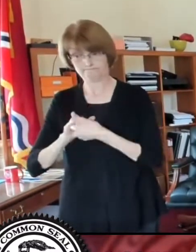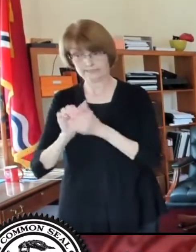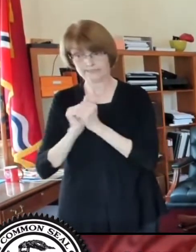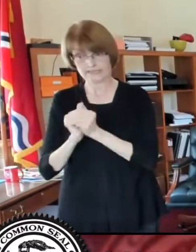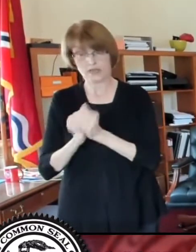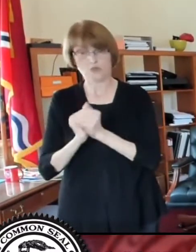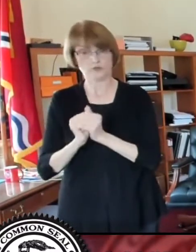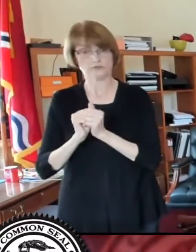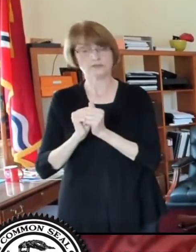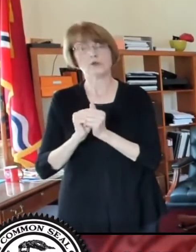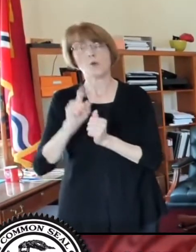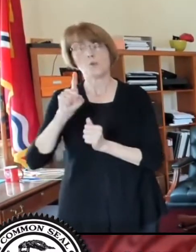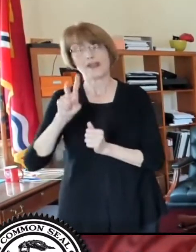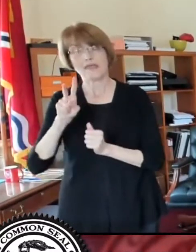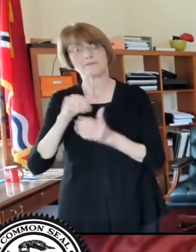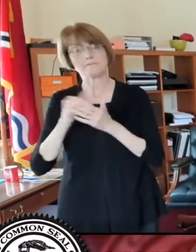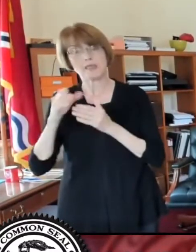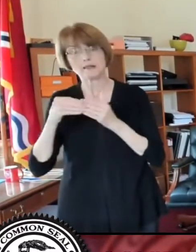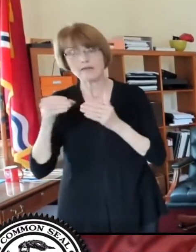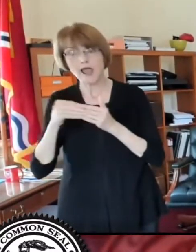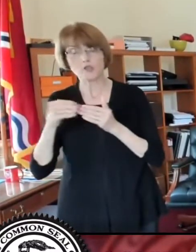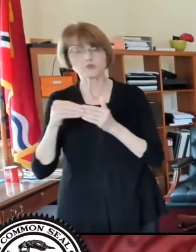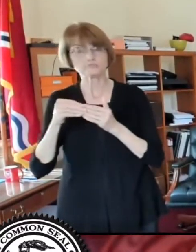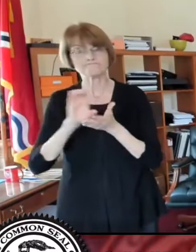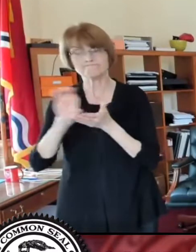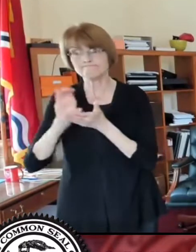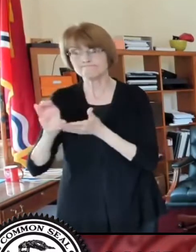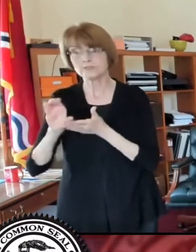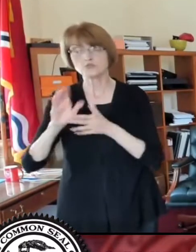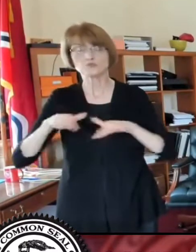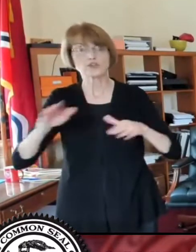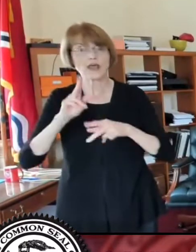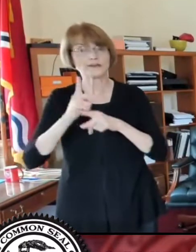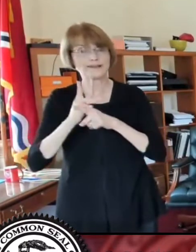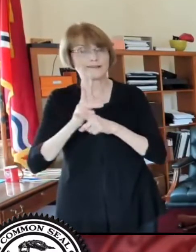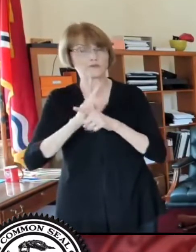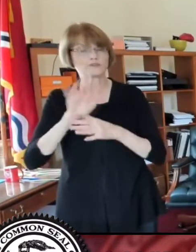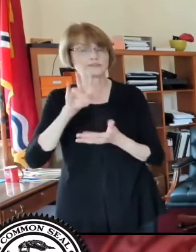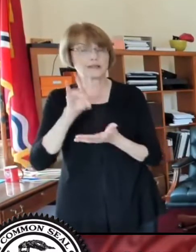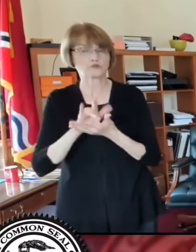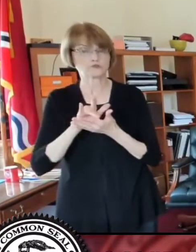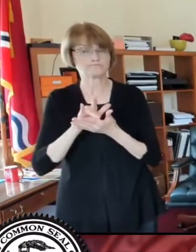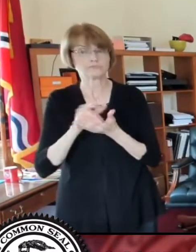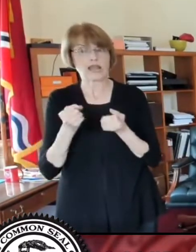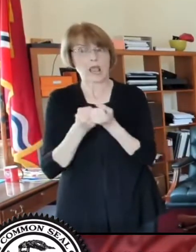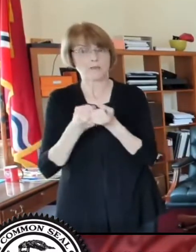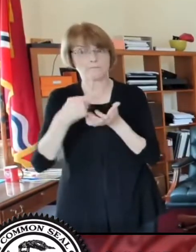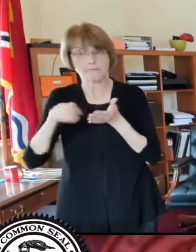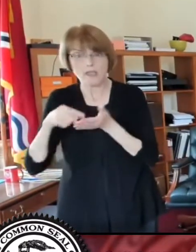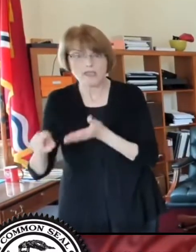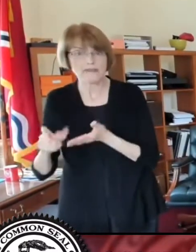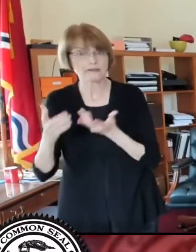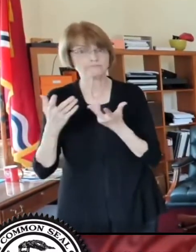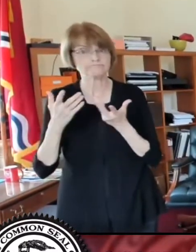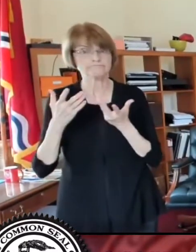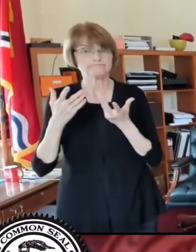early childhood centers, child care centers. That's very important because we